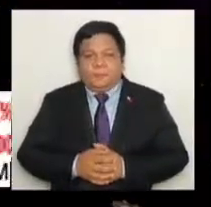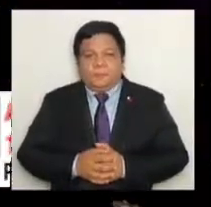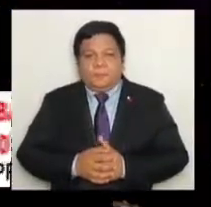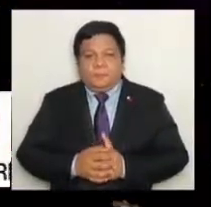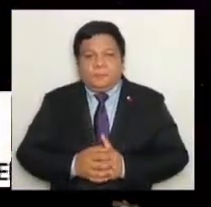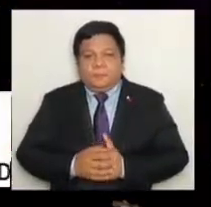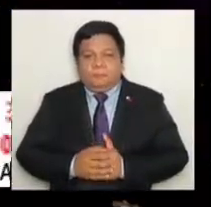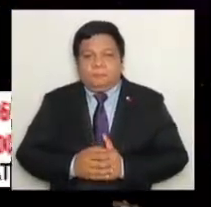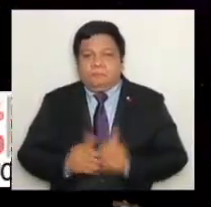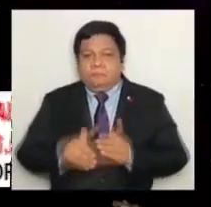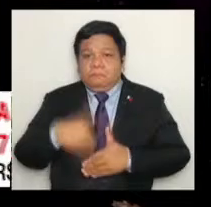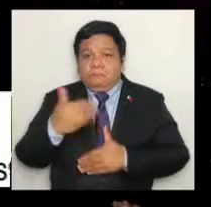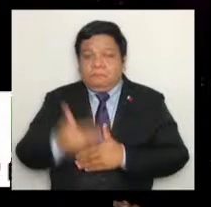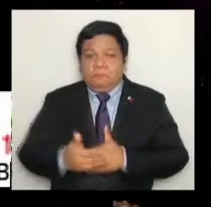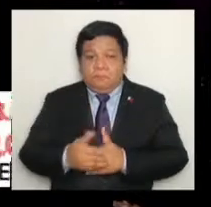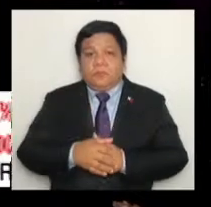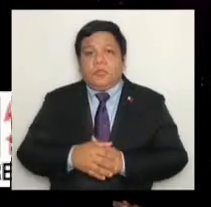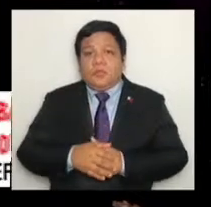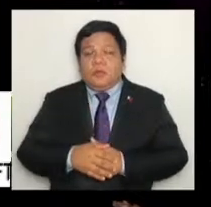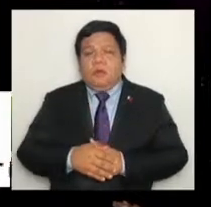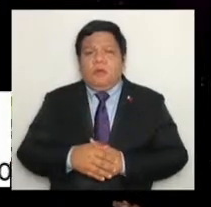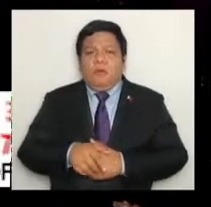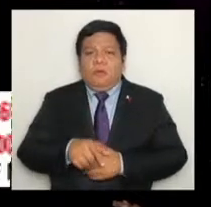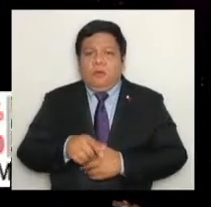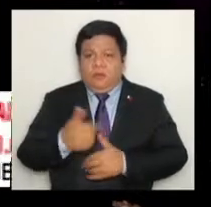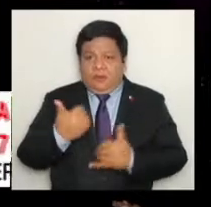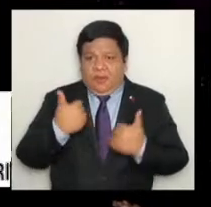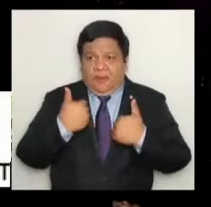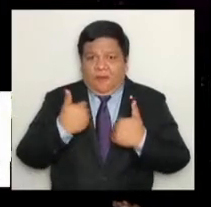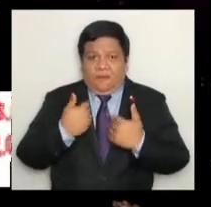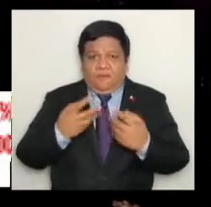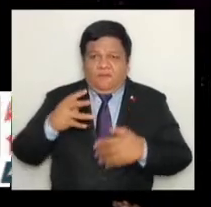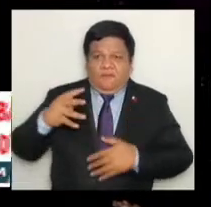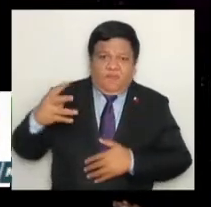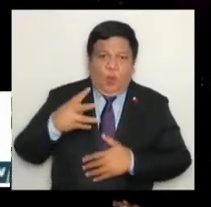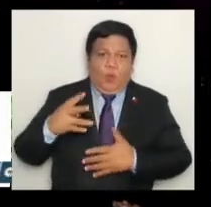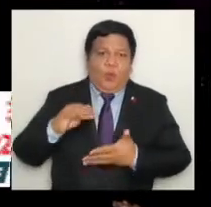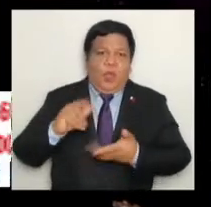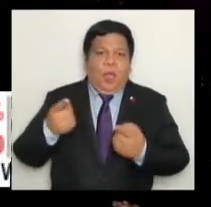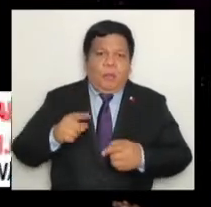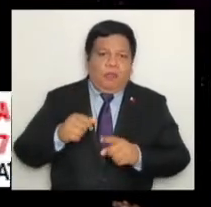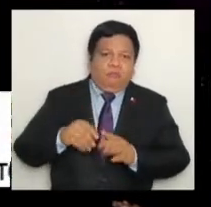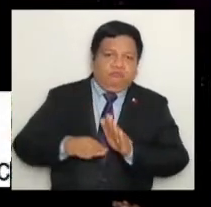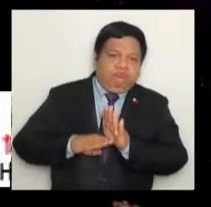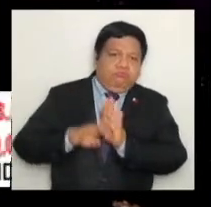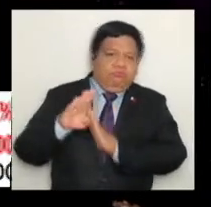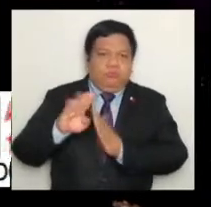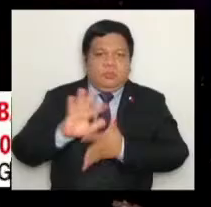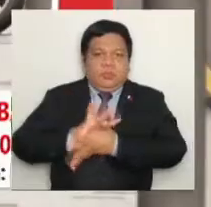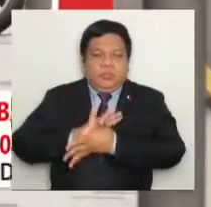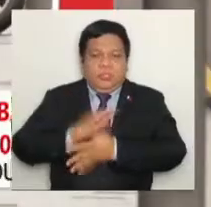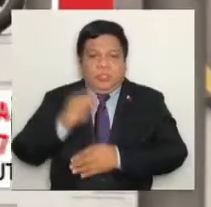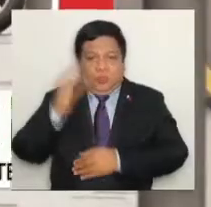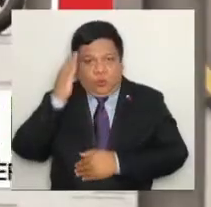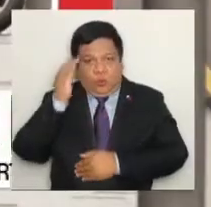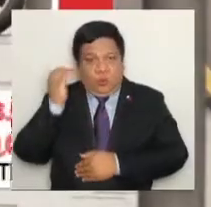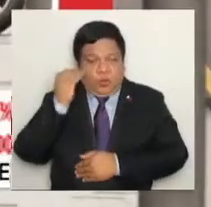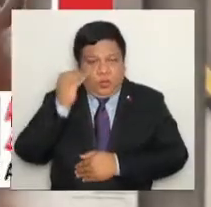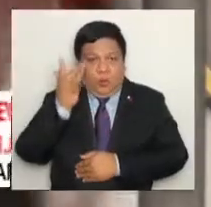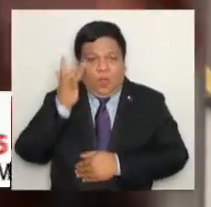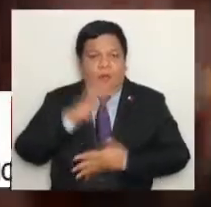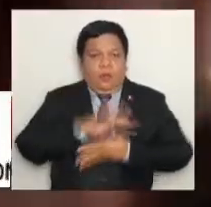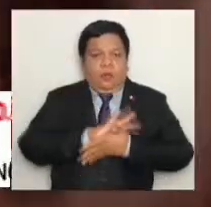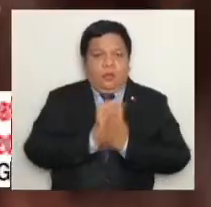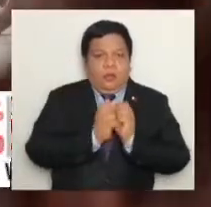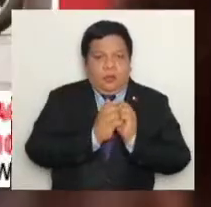The Delta variant fueling a fourth COVID-19 wave in South Korea. The country recorded 1,200 new